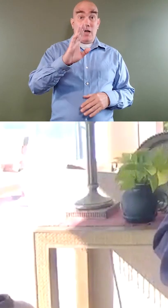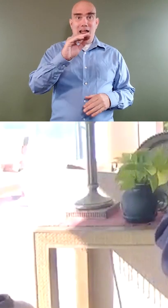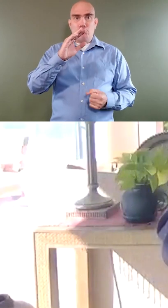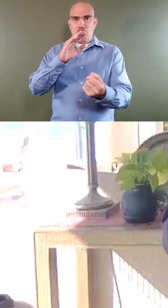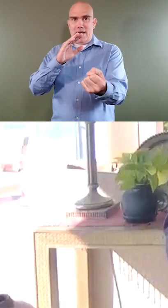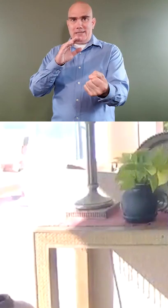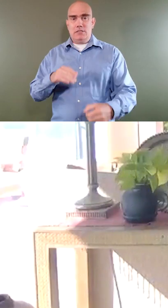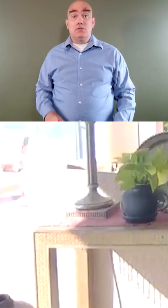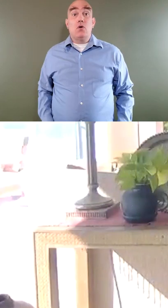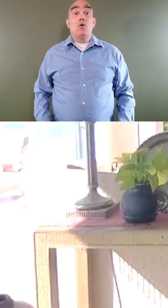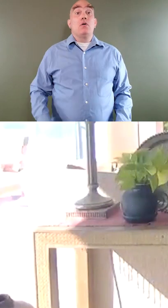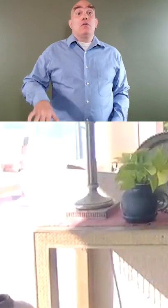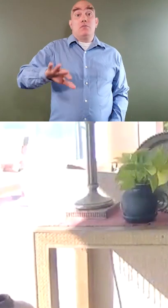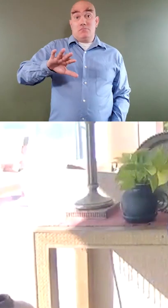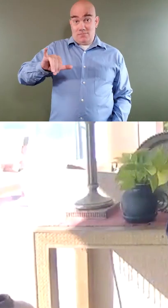strike.